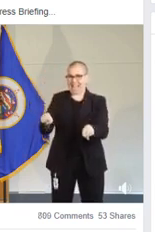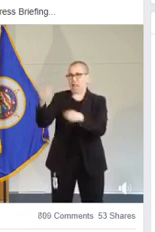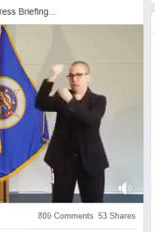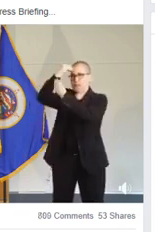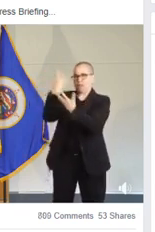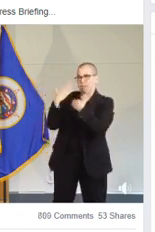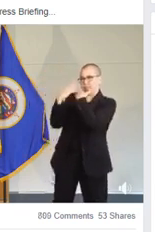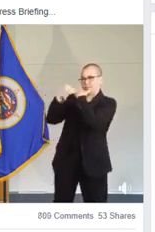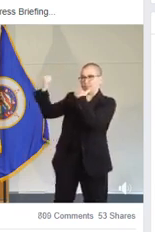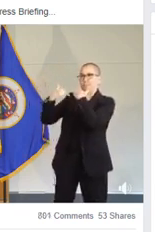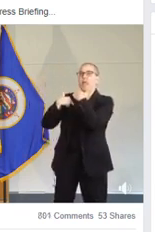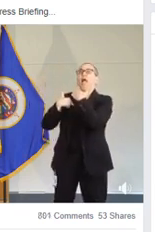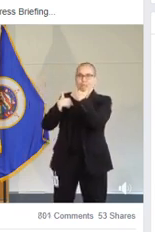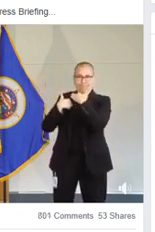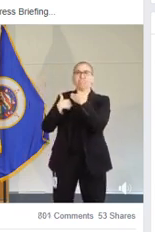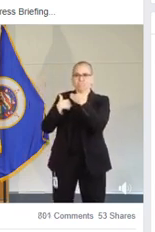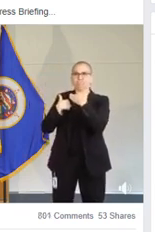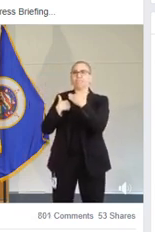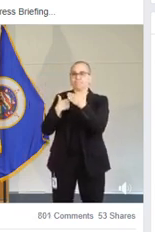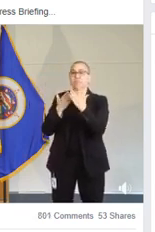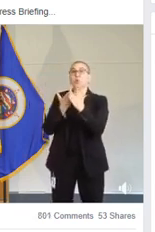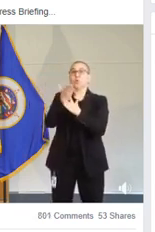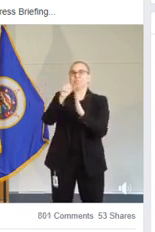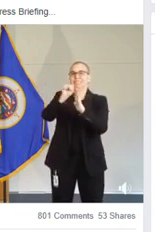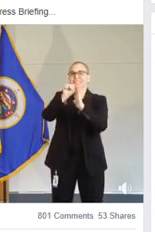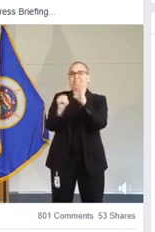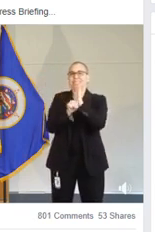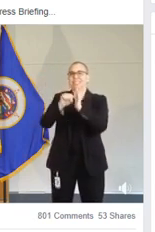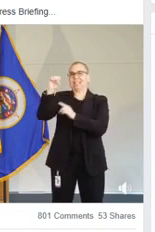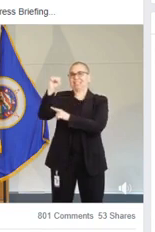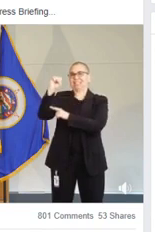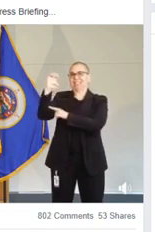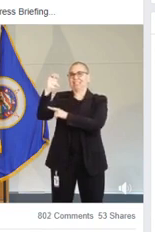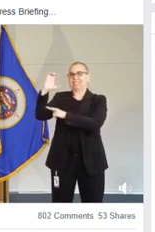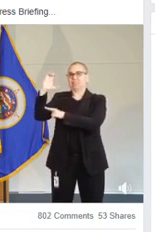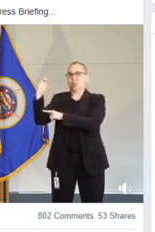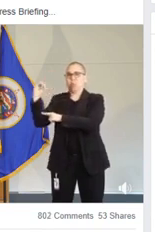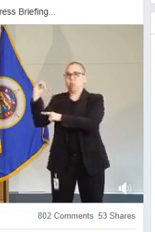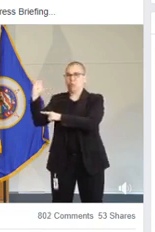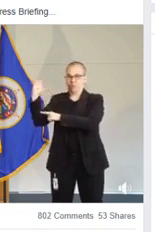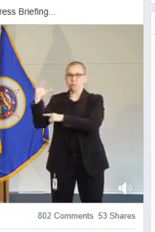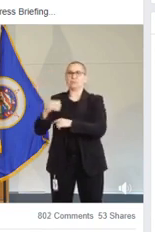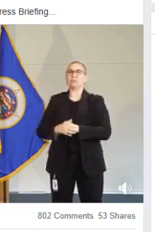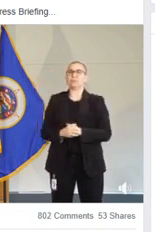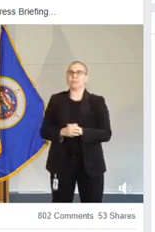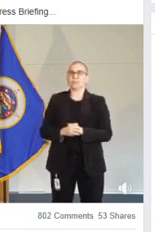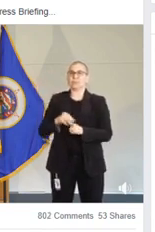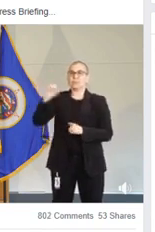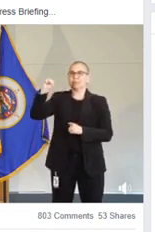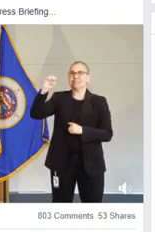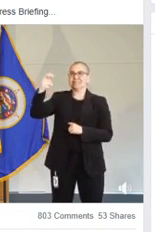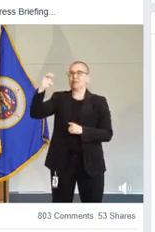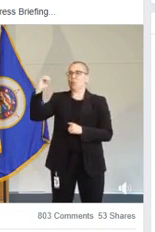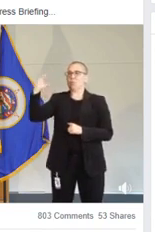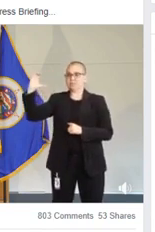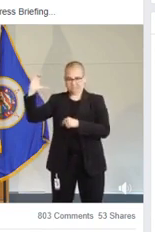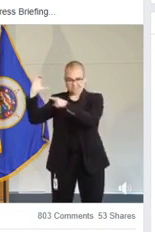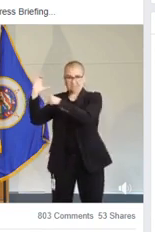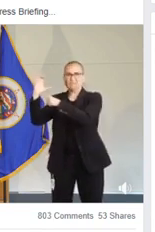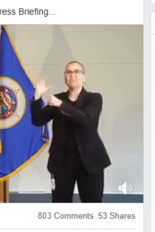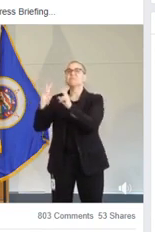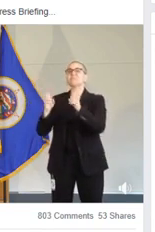EOC. So in accordance with that, Minneapolis Mayor, Mayor Fry, made that request of the Minnesota National